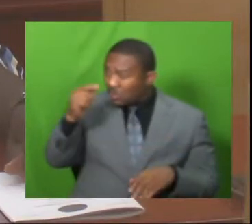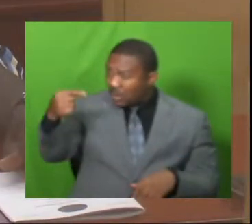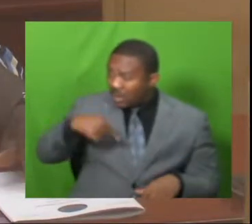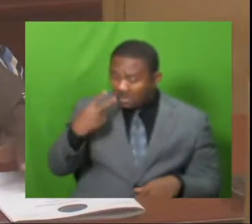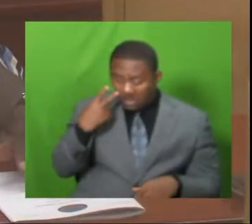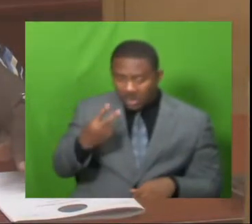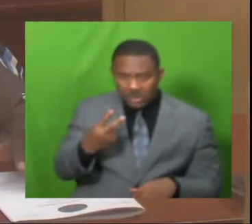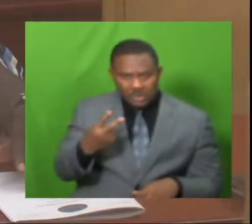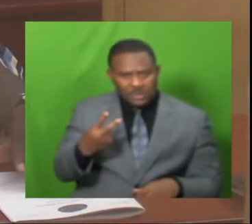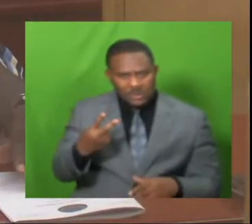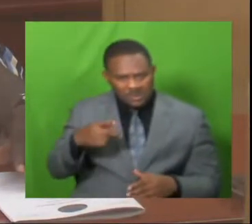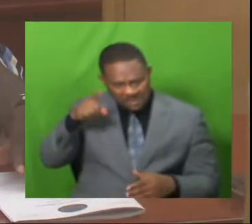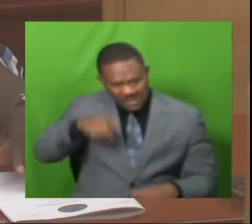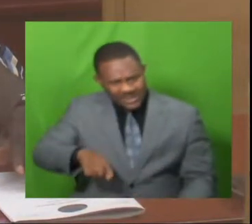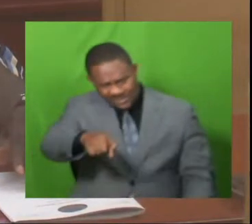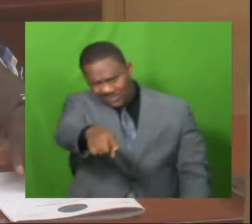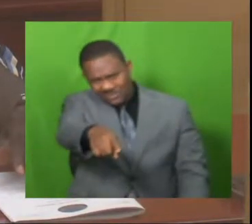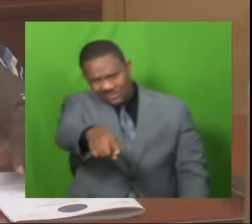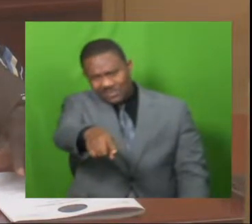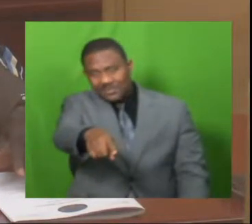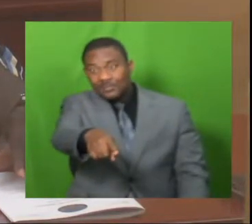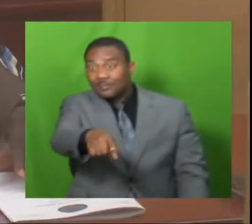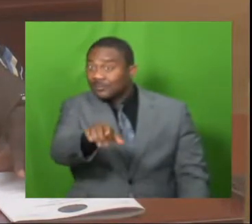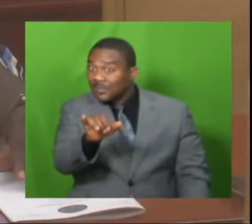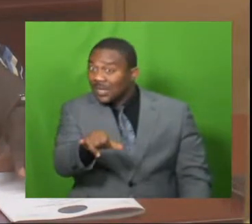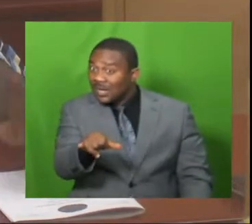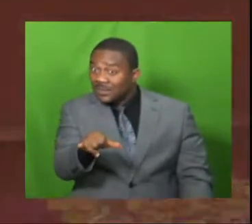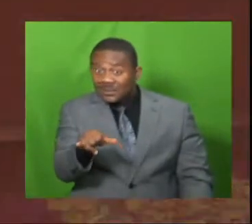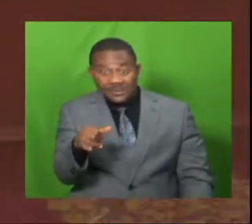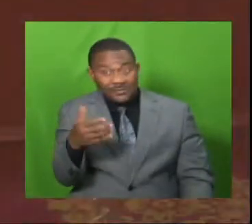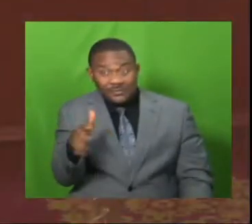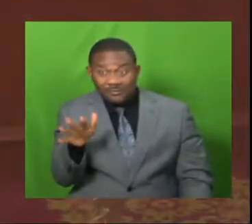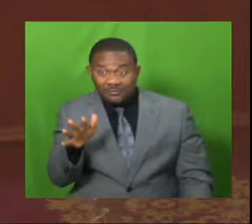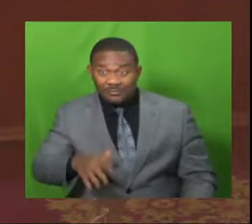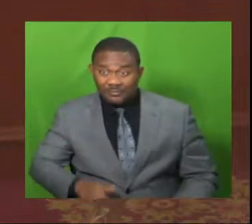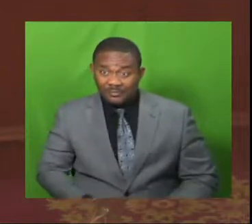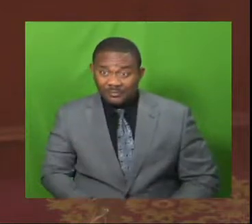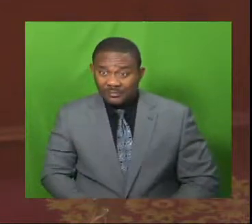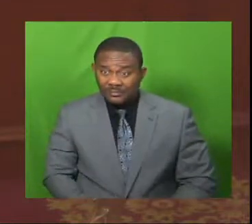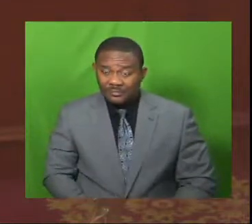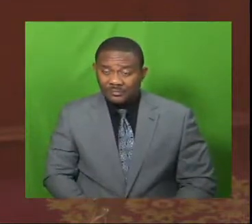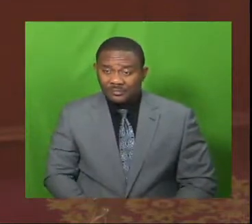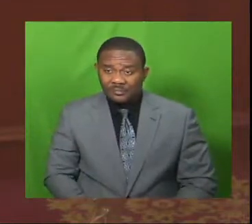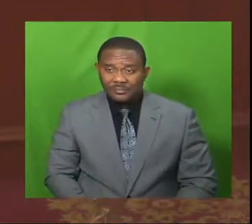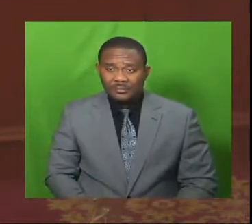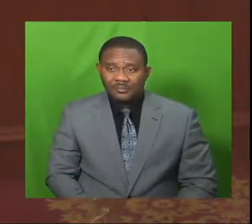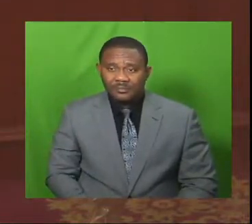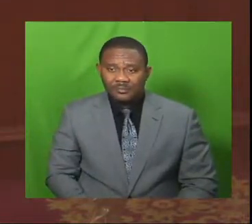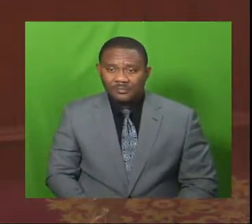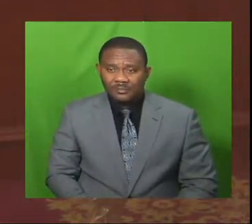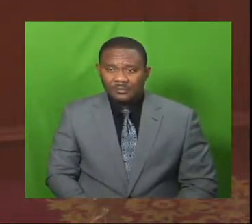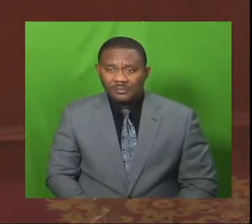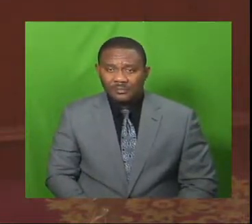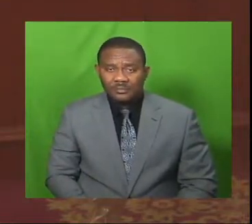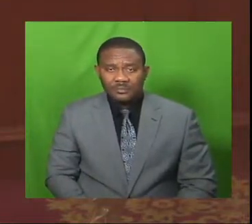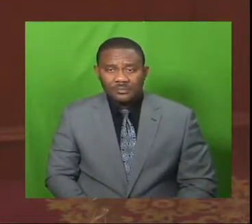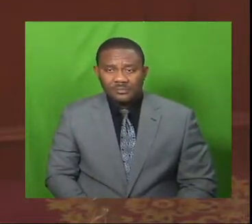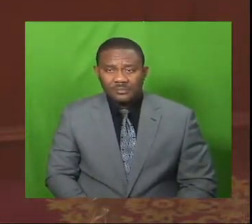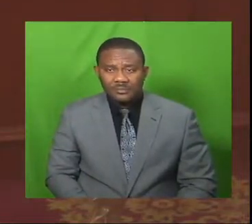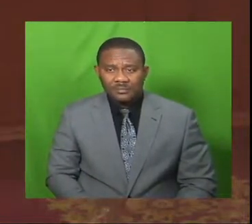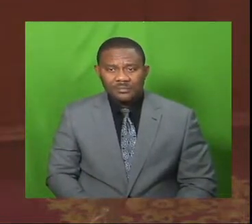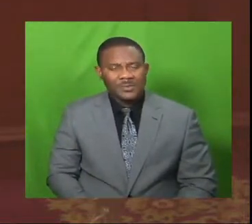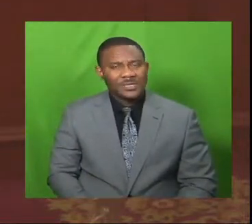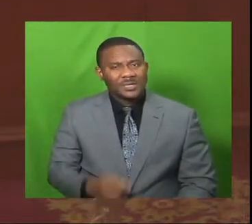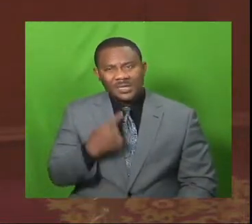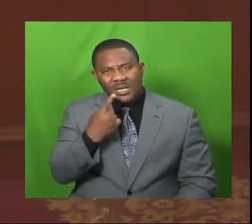point to the road? And it's strange that you would make the argument that because the Minister